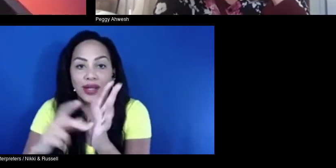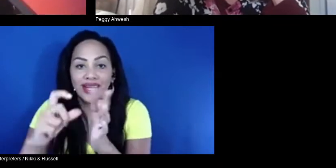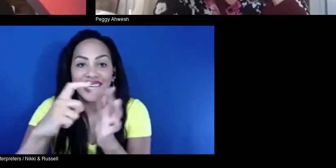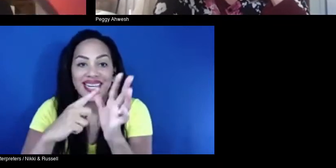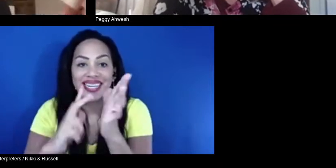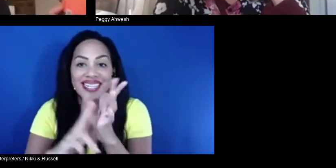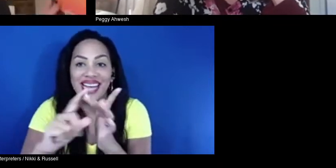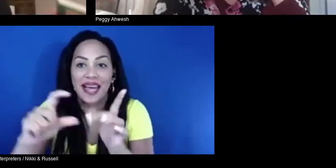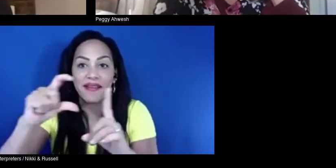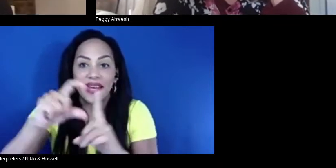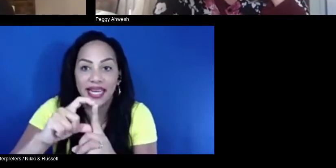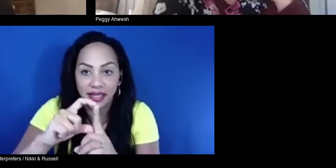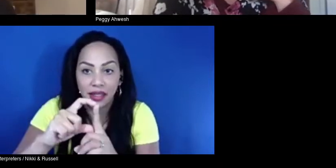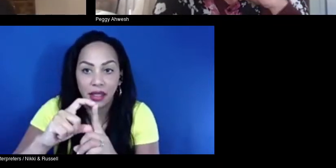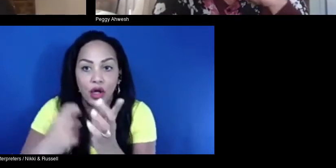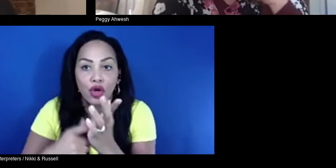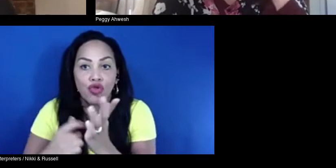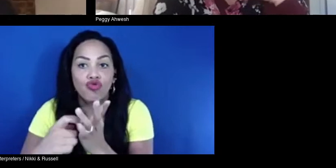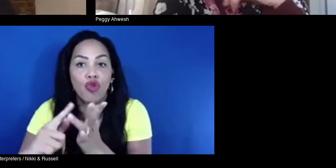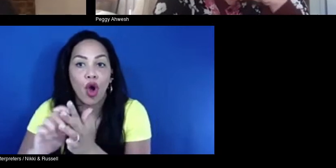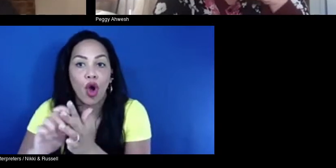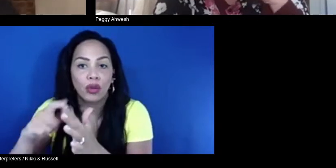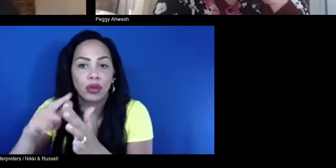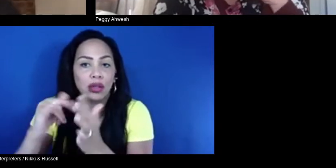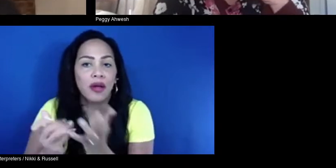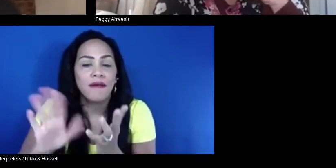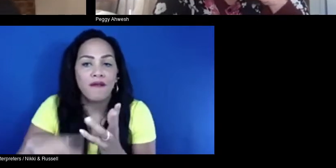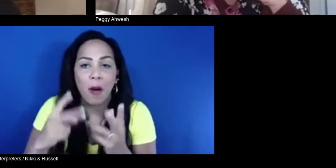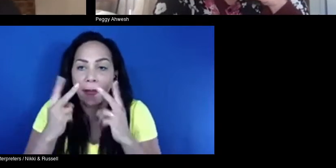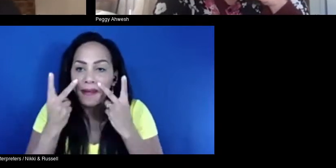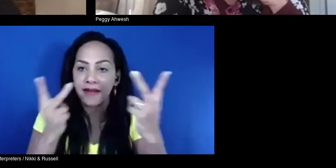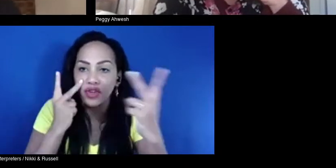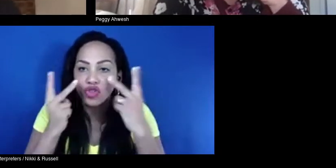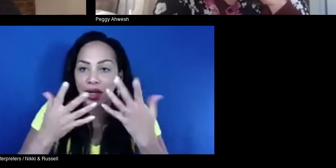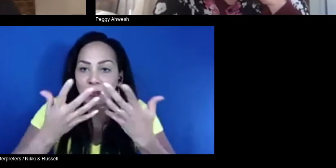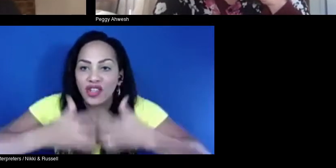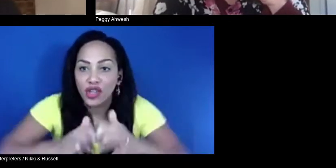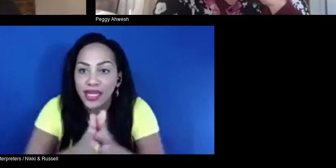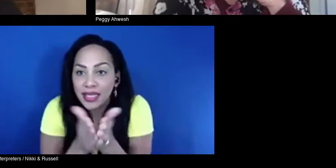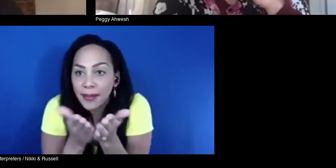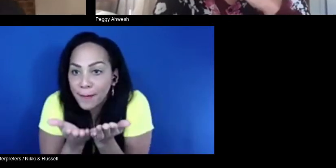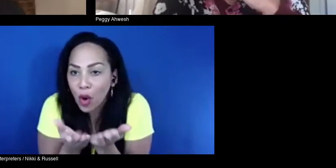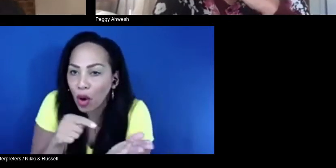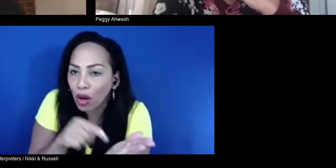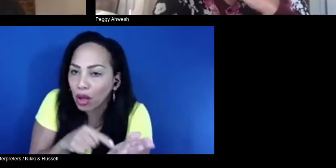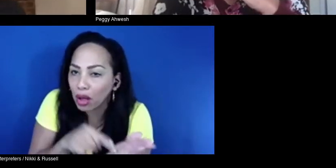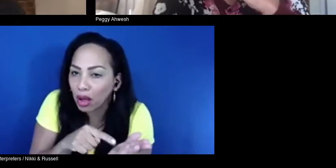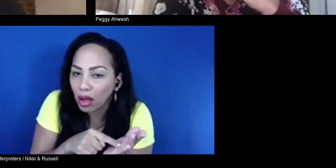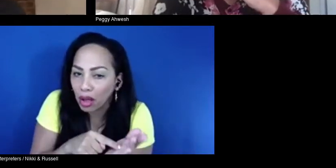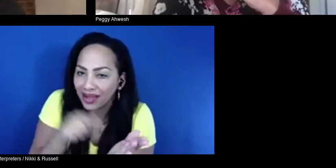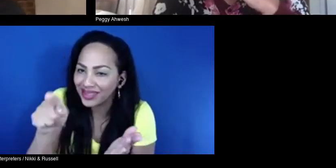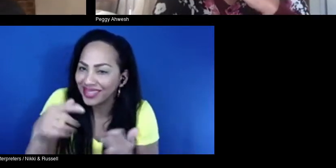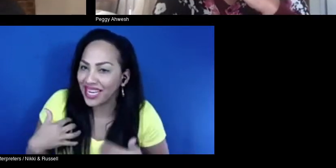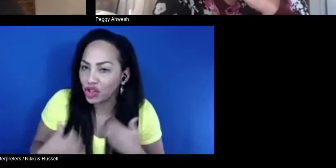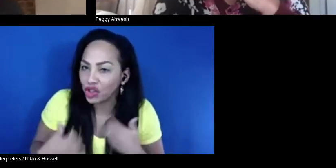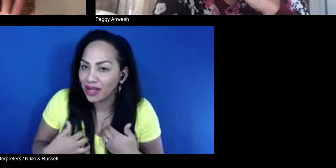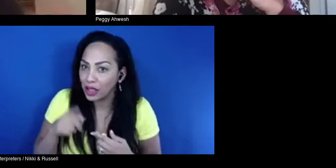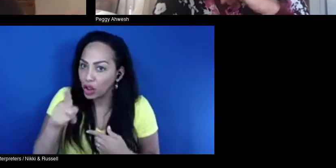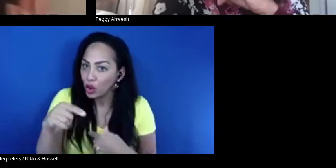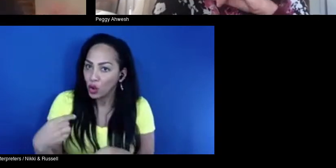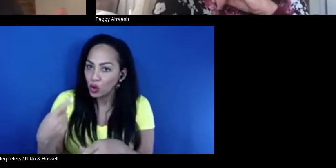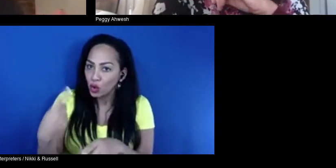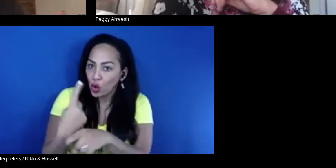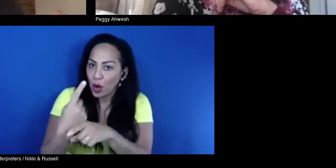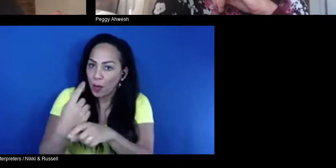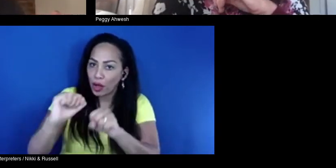Vision Machines book. Mm-hmm. I thought it's very interesting there that you talk about your practice having